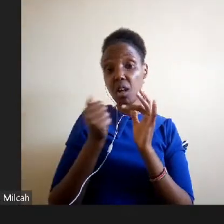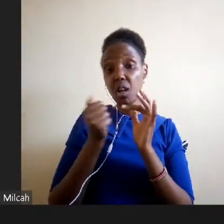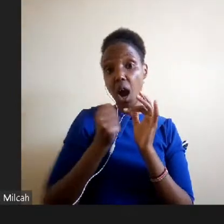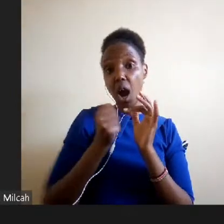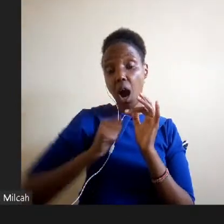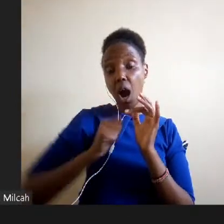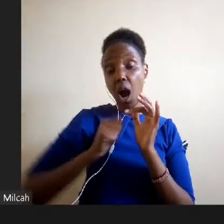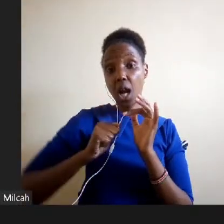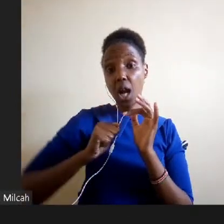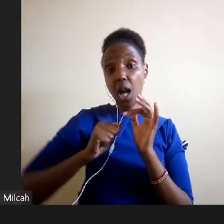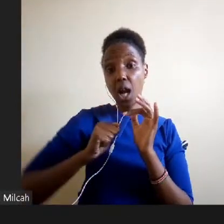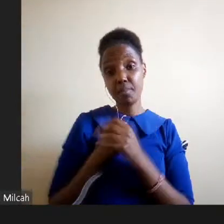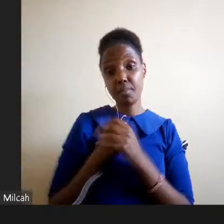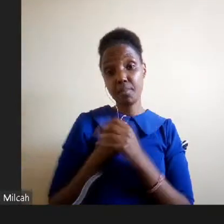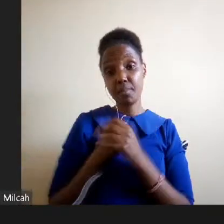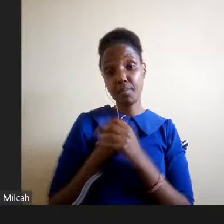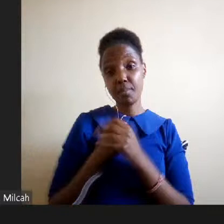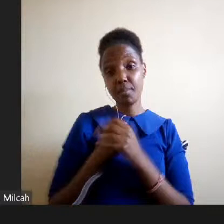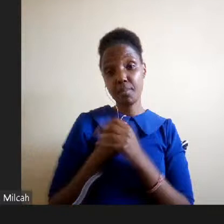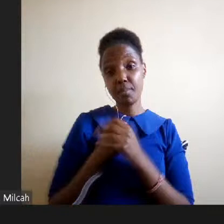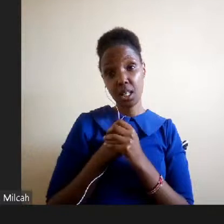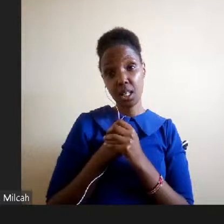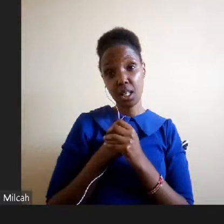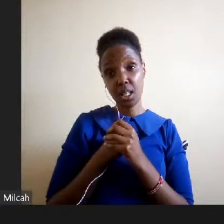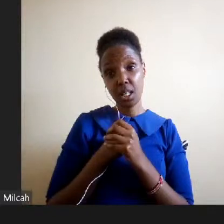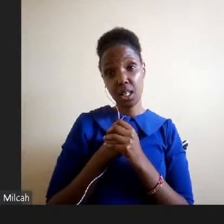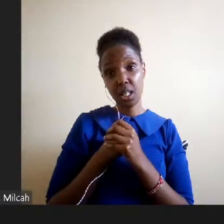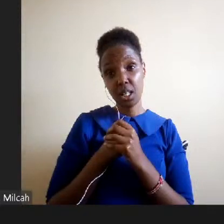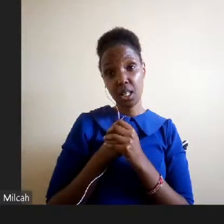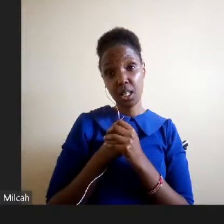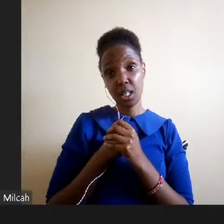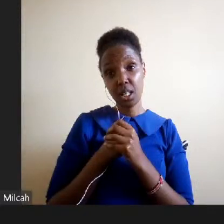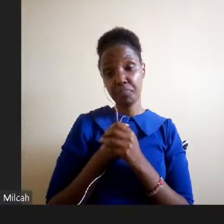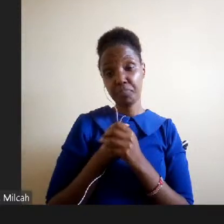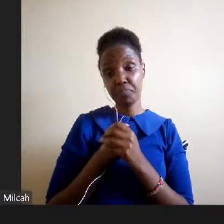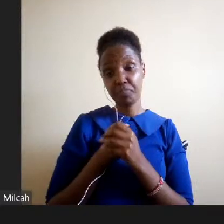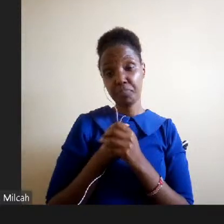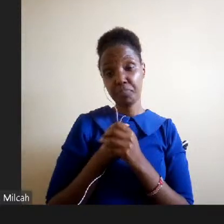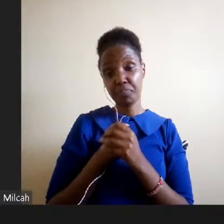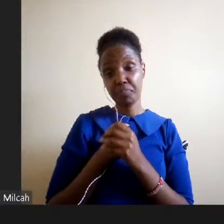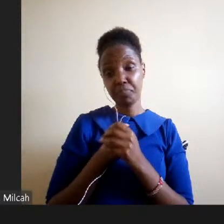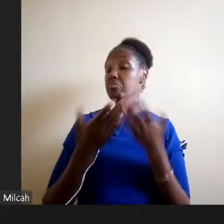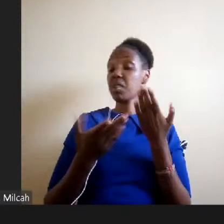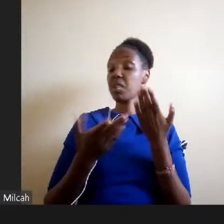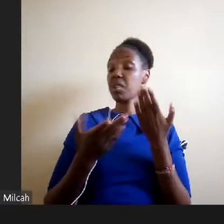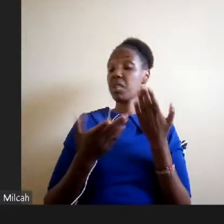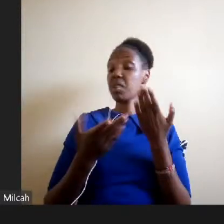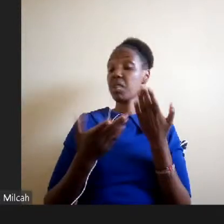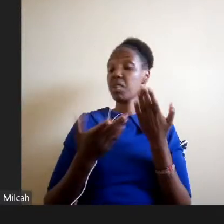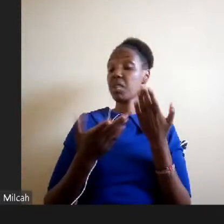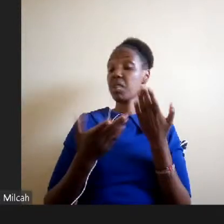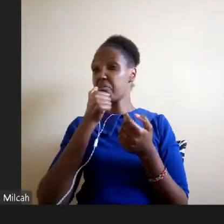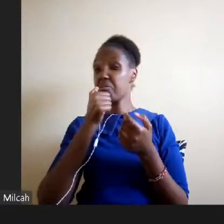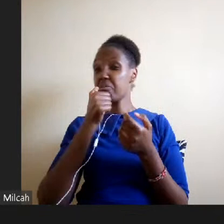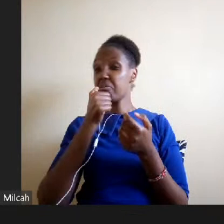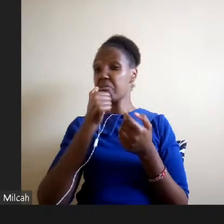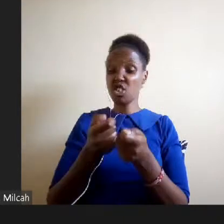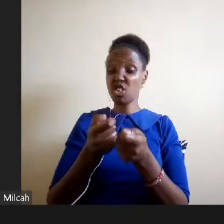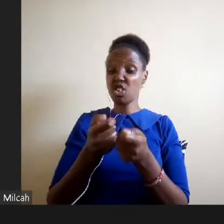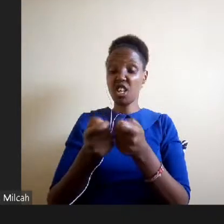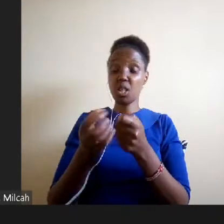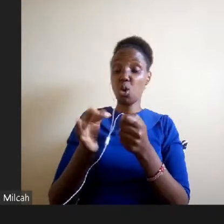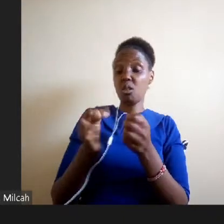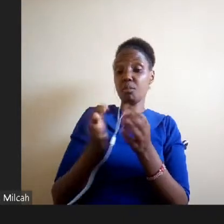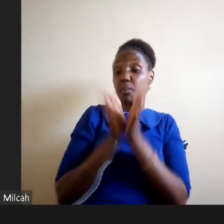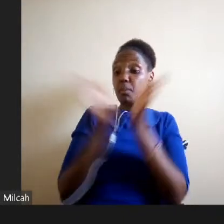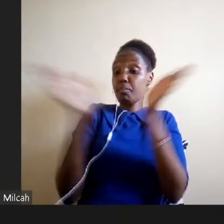know even we ourselves, we go through some sort of online harassment, either from private chats or just the public social media platforms